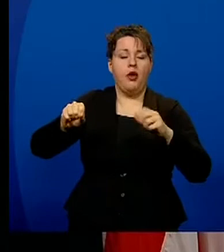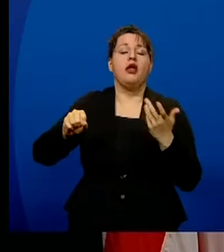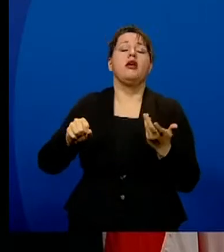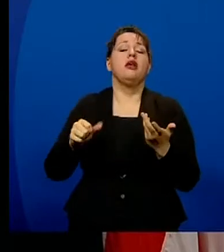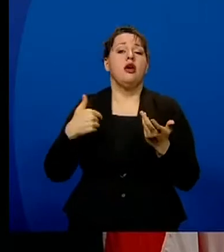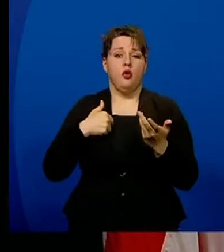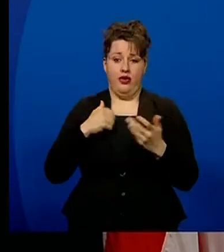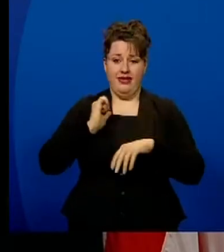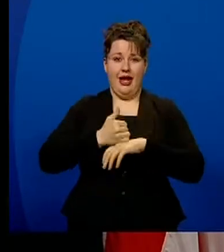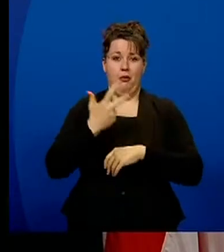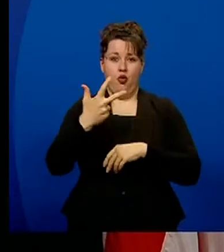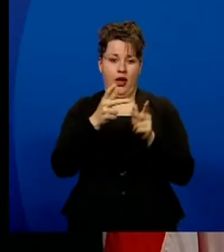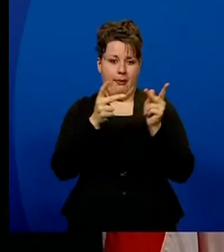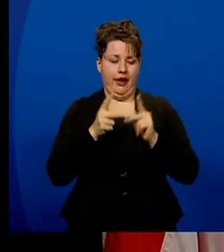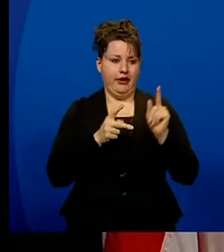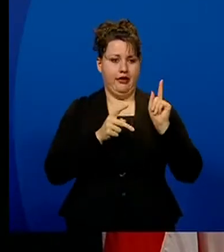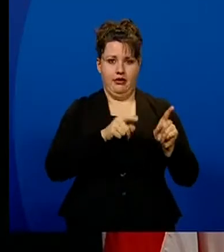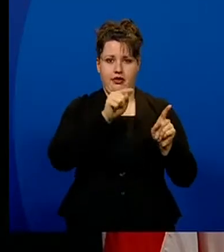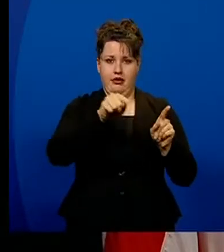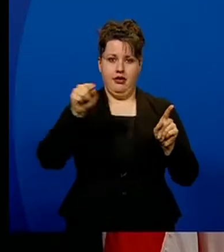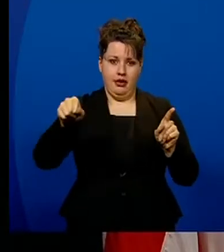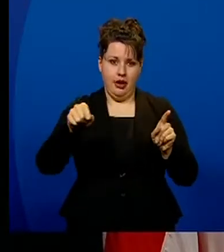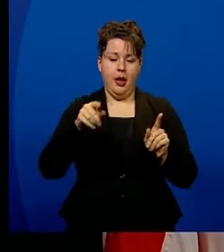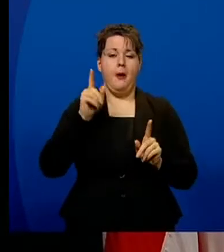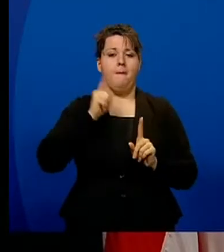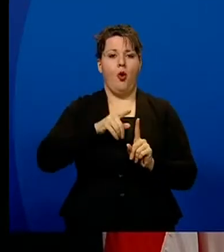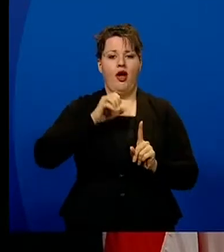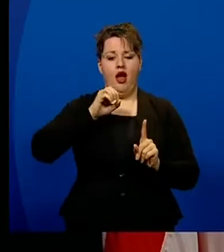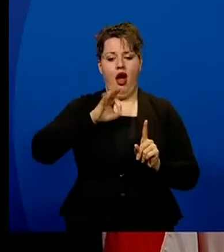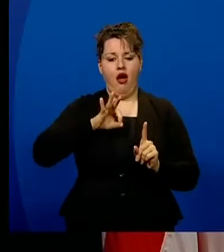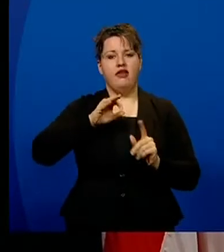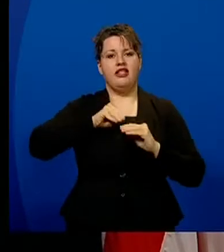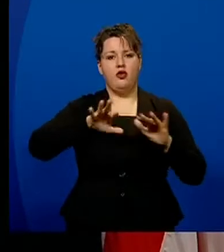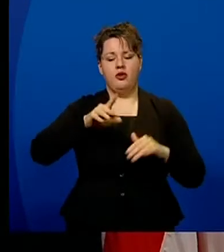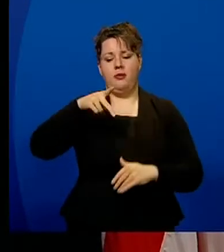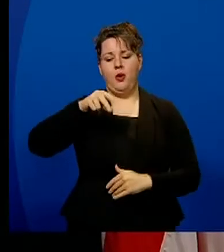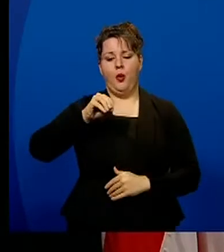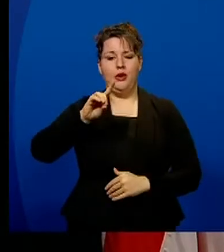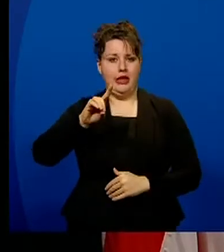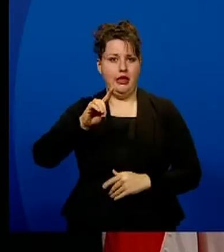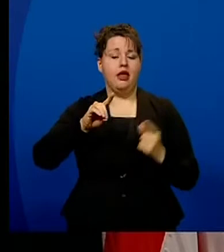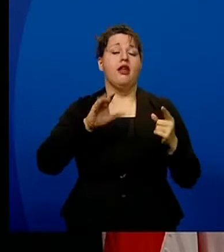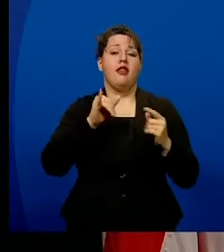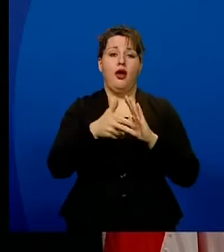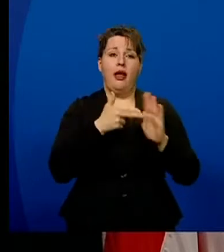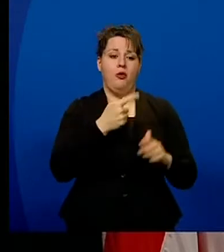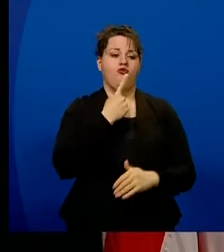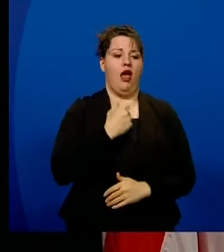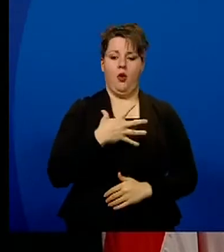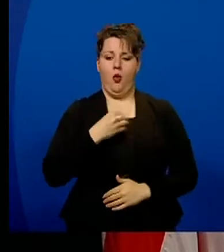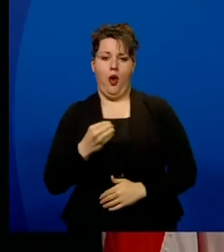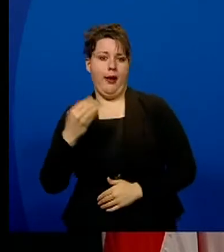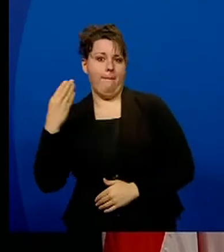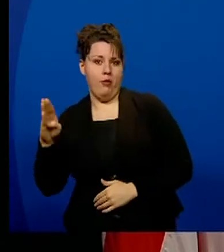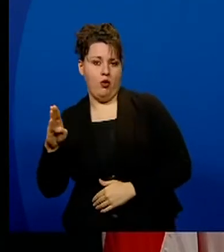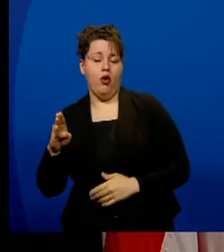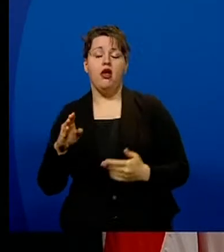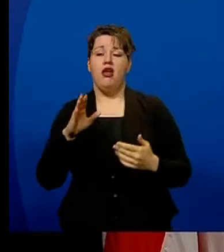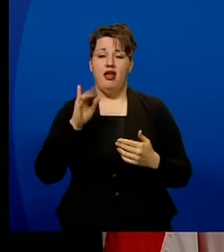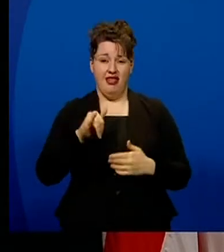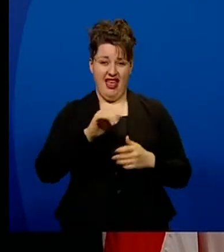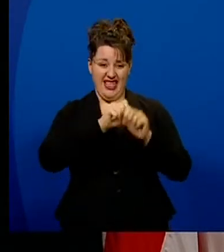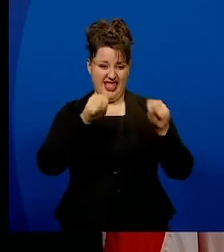3 pods, which is a point of distribution. Pods are labeled red, white, and blue. The pod system provides us the ability